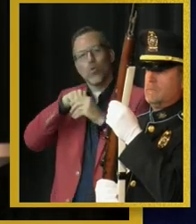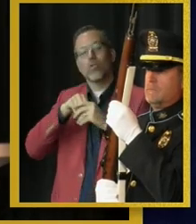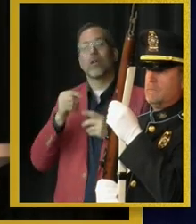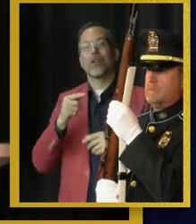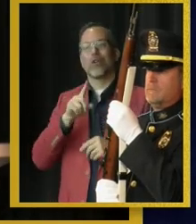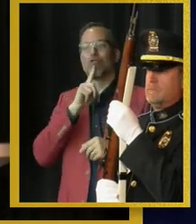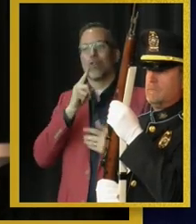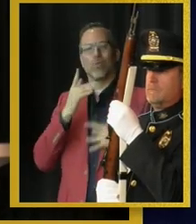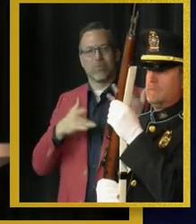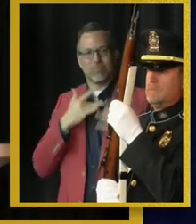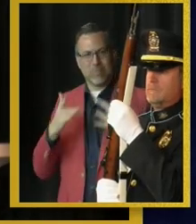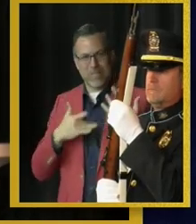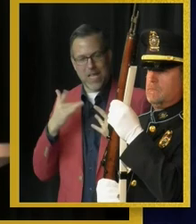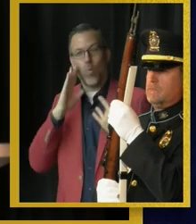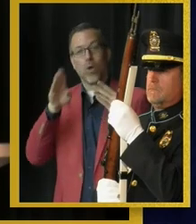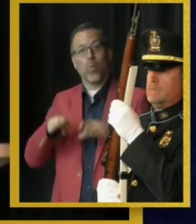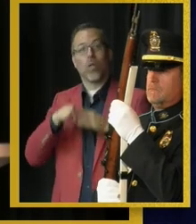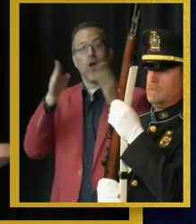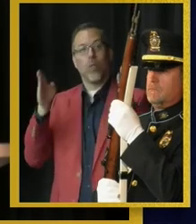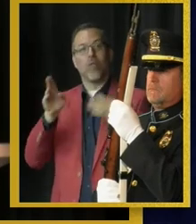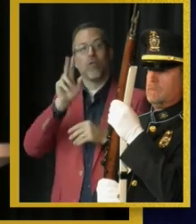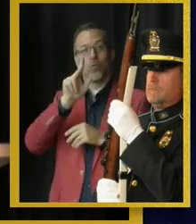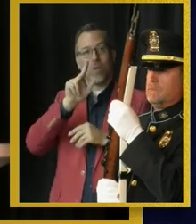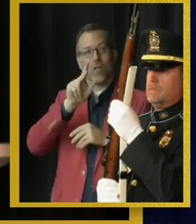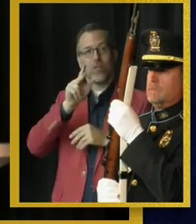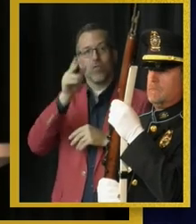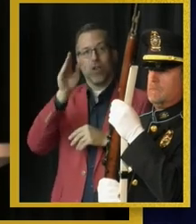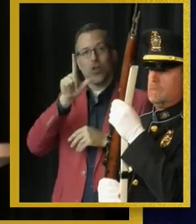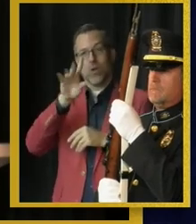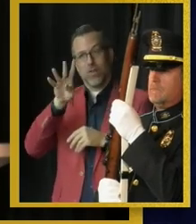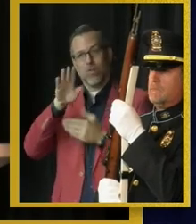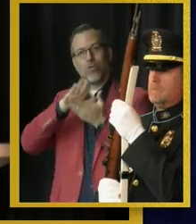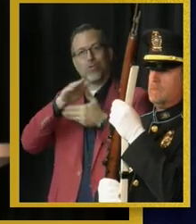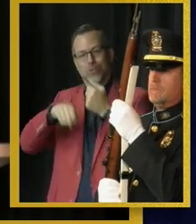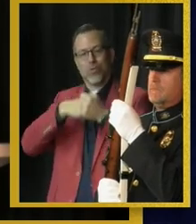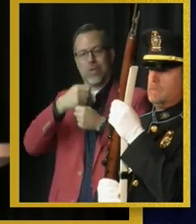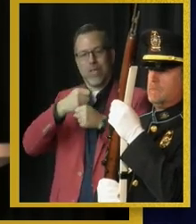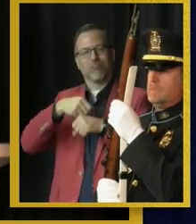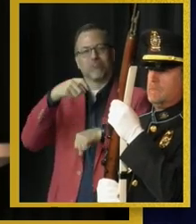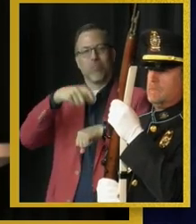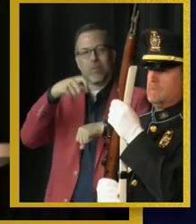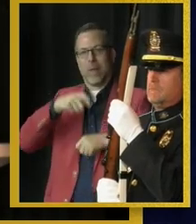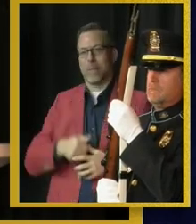are excited that we will be open for the 23-24 school year on time.